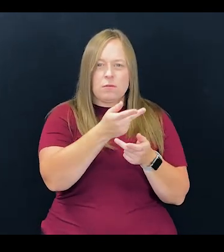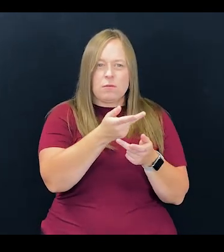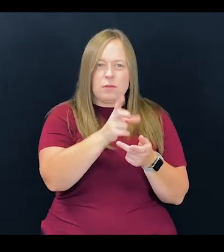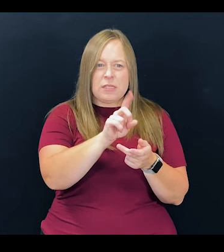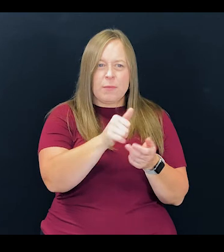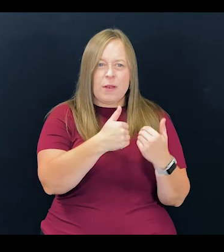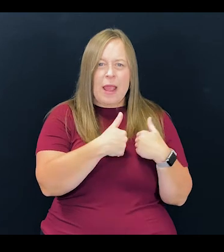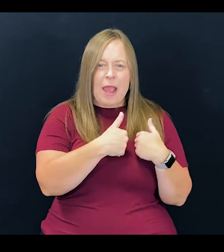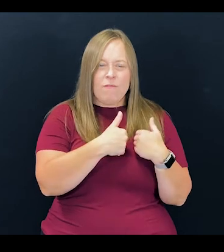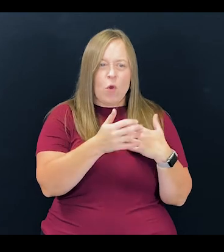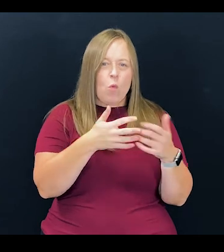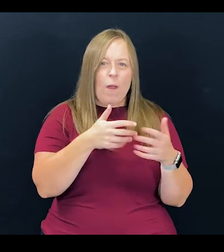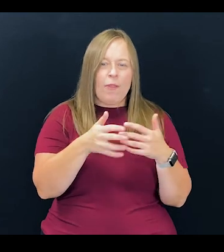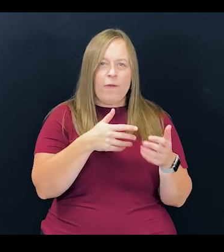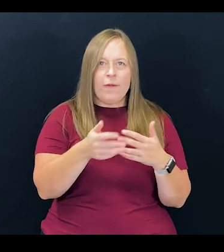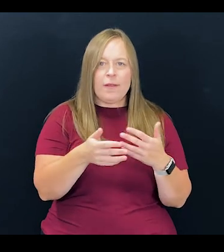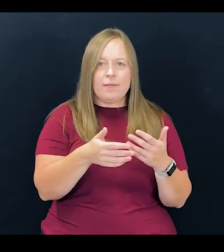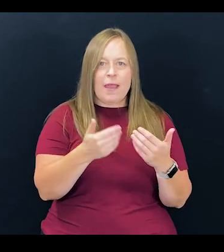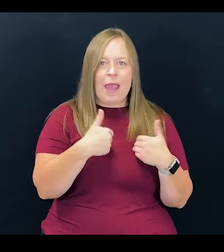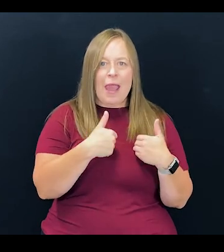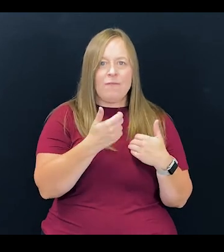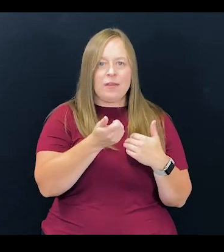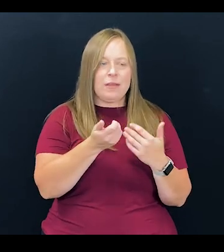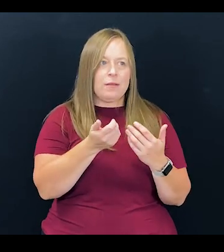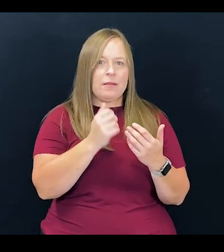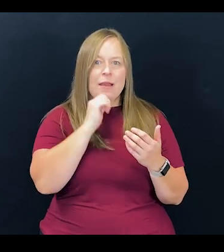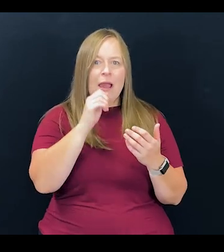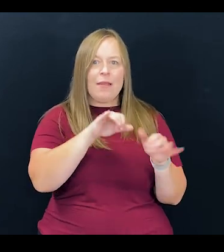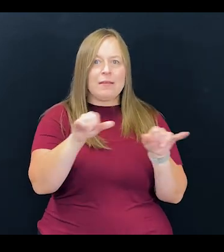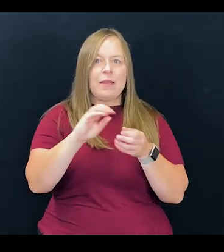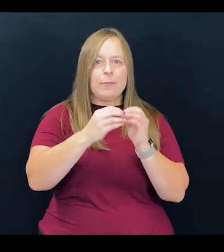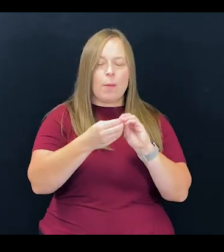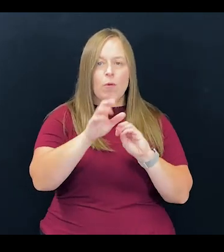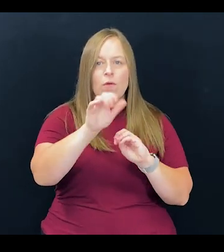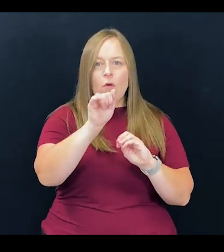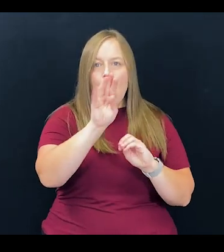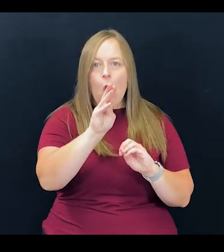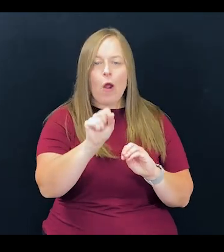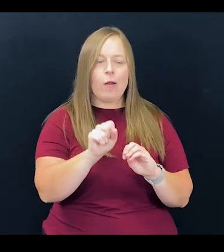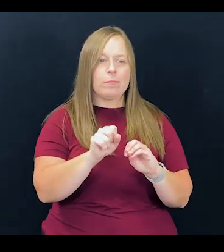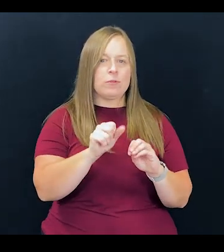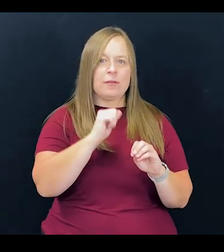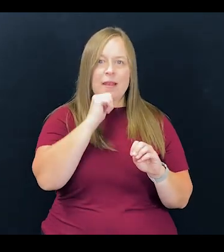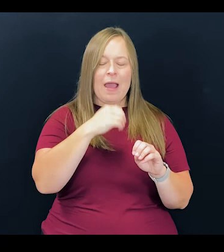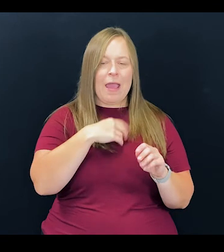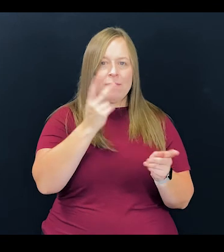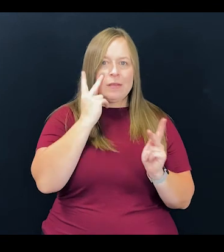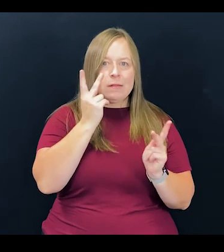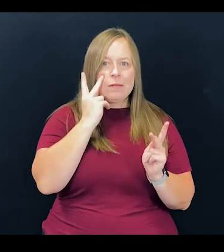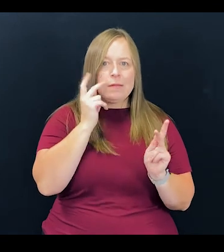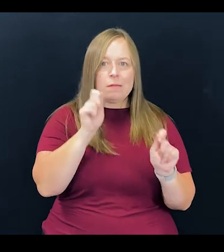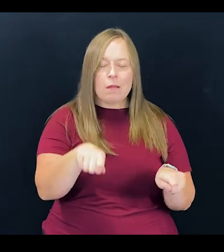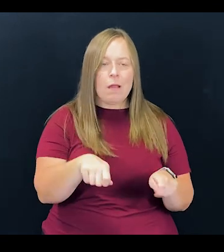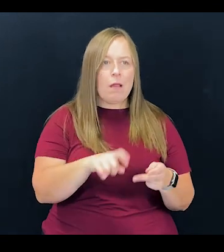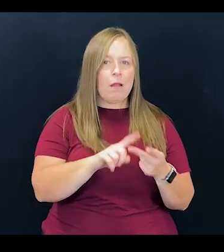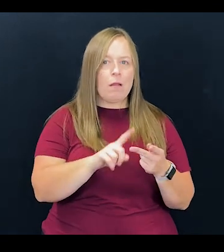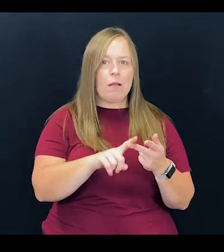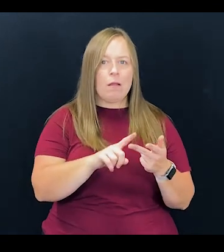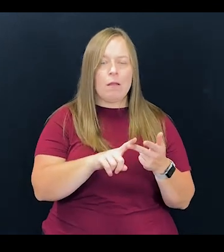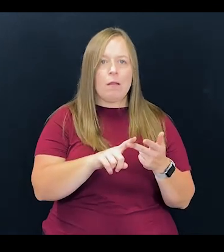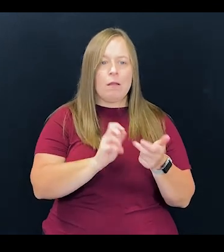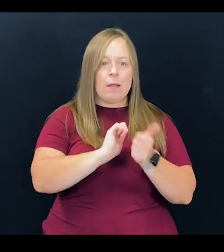certain disabilities. So whether it is having fewer limbs, not having their